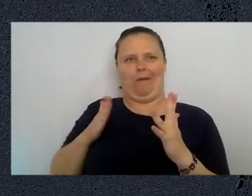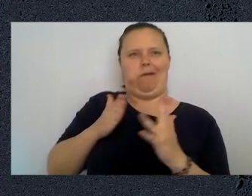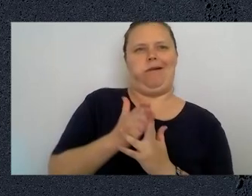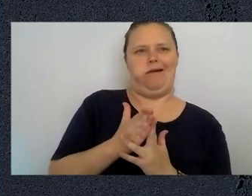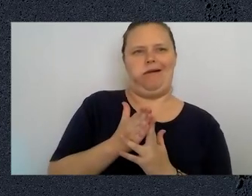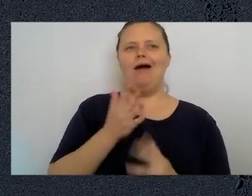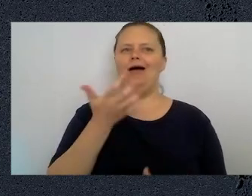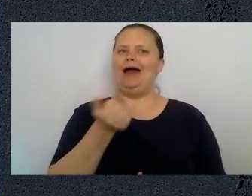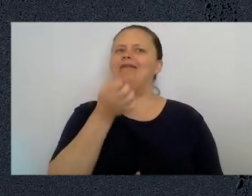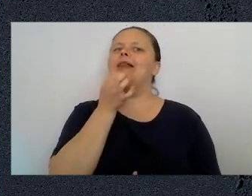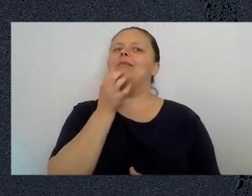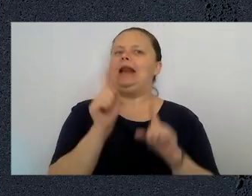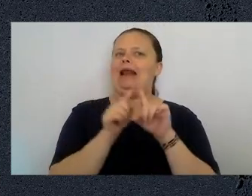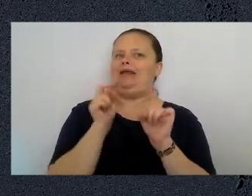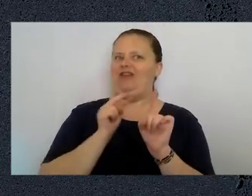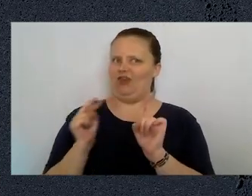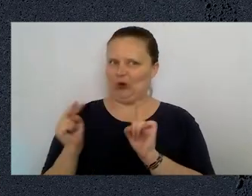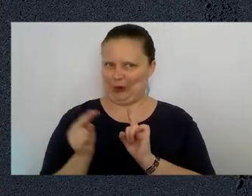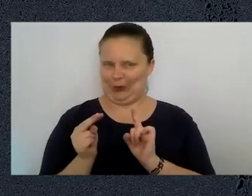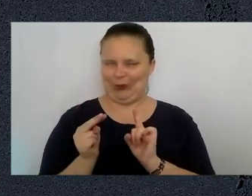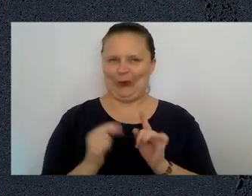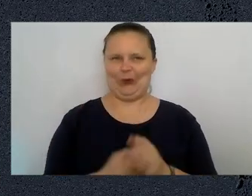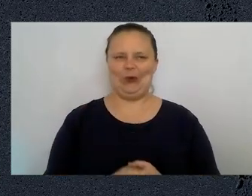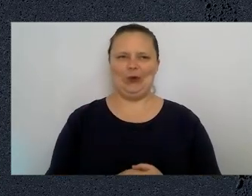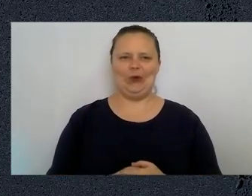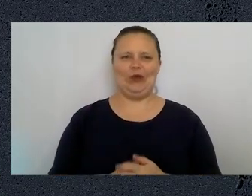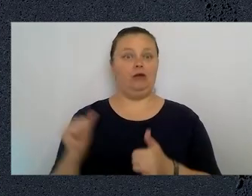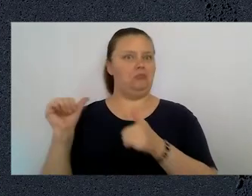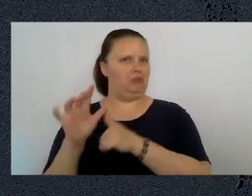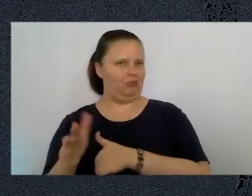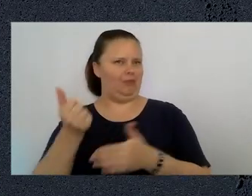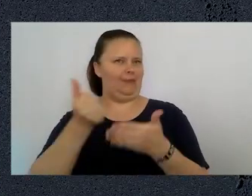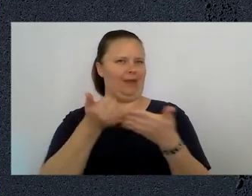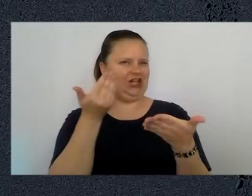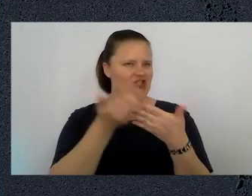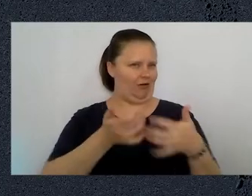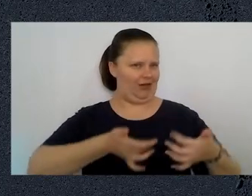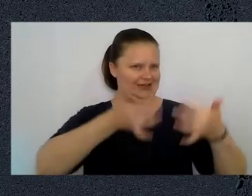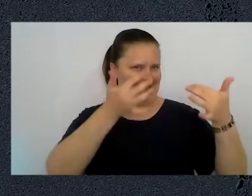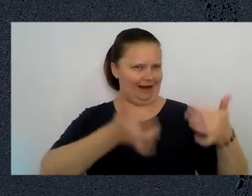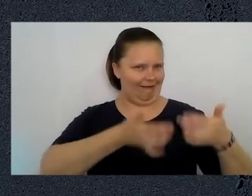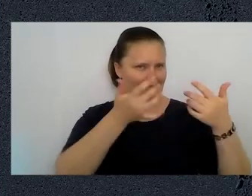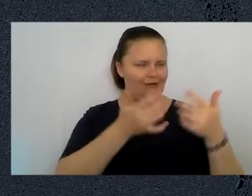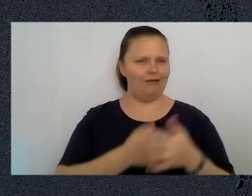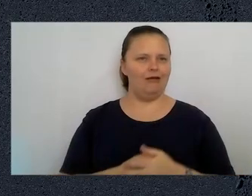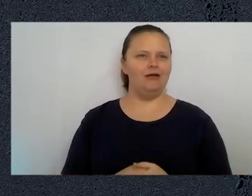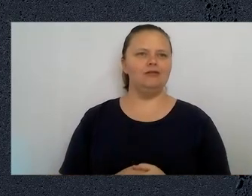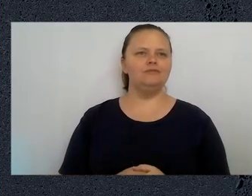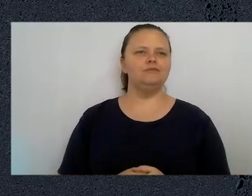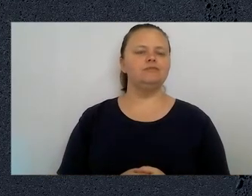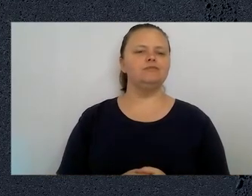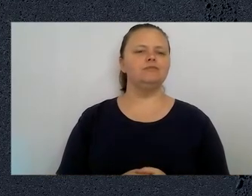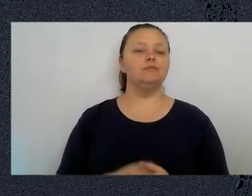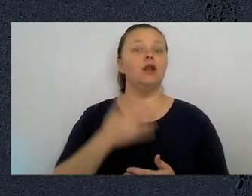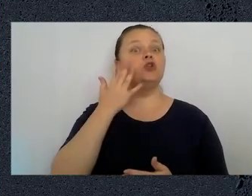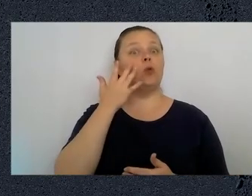view. Excellent. And I love so that. And it's based on data. But essentially, once we do manage